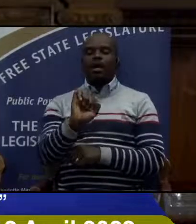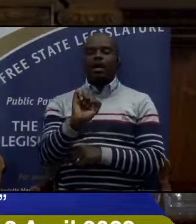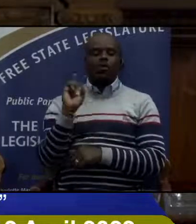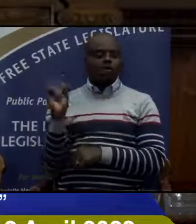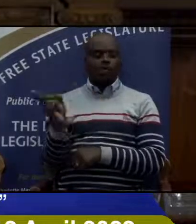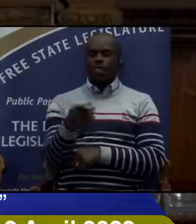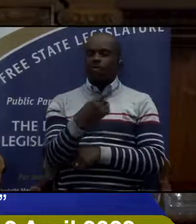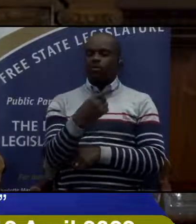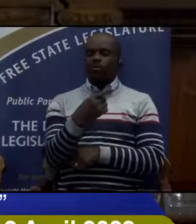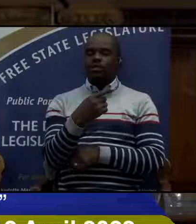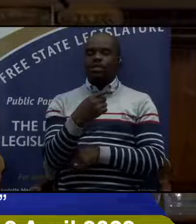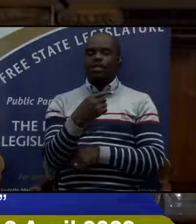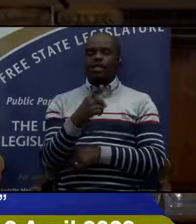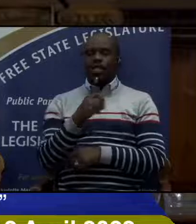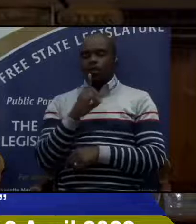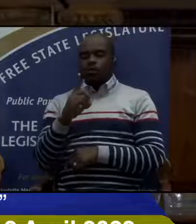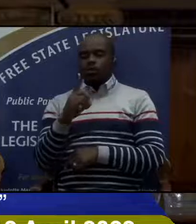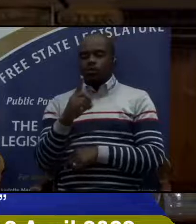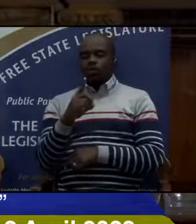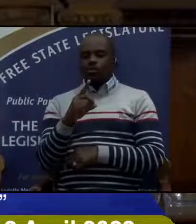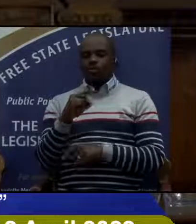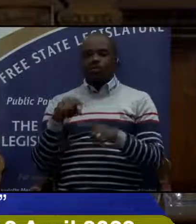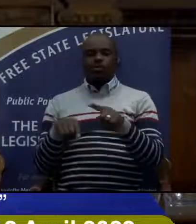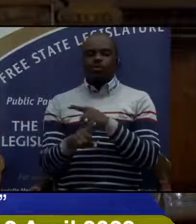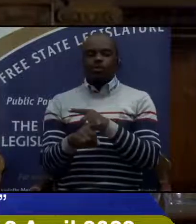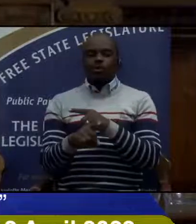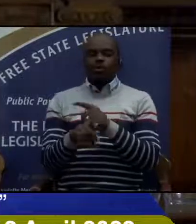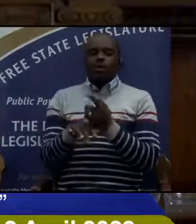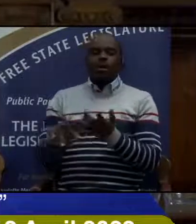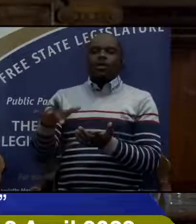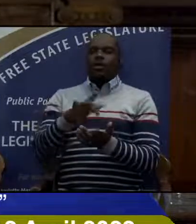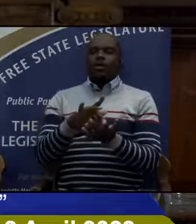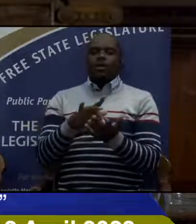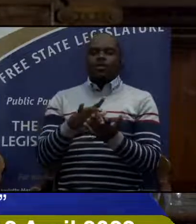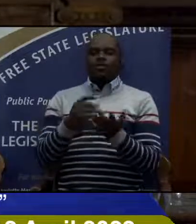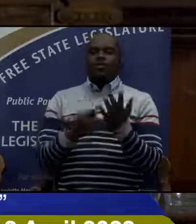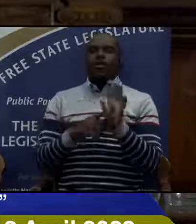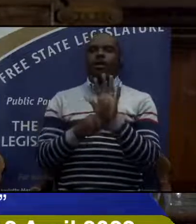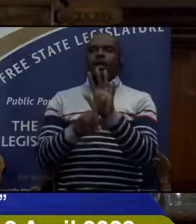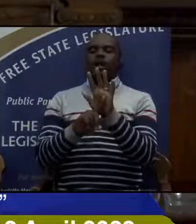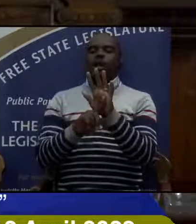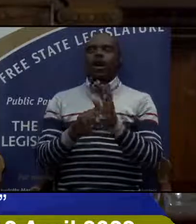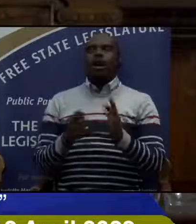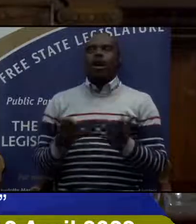centralisation. Centralisation takes services further away from residents.